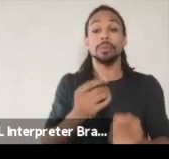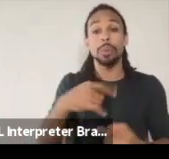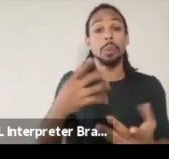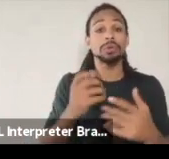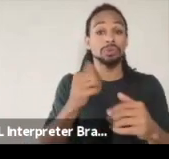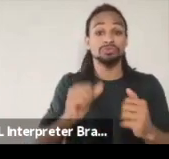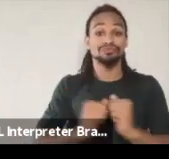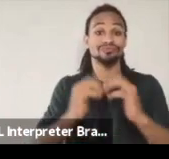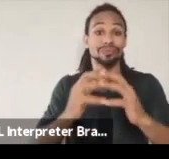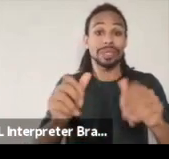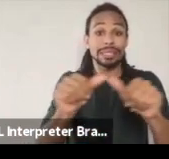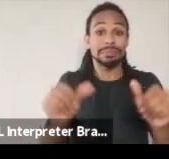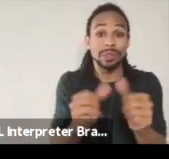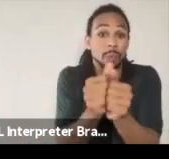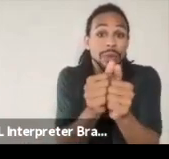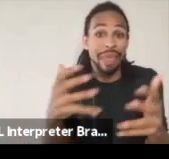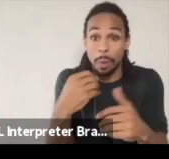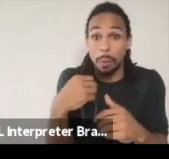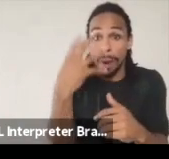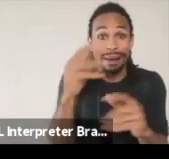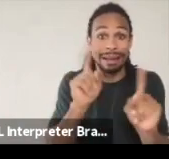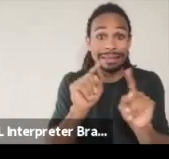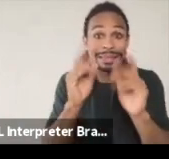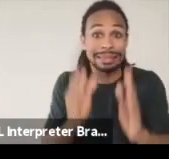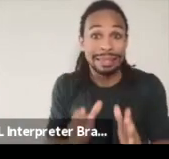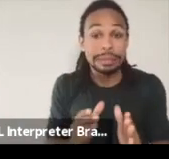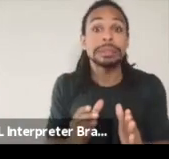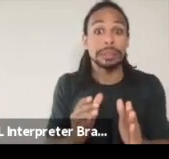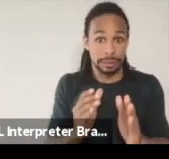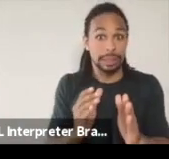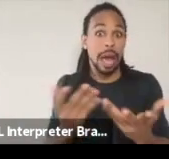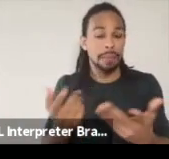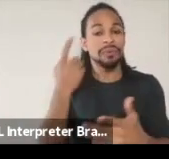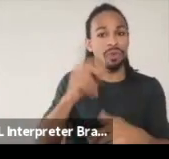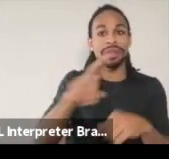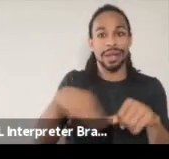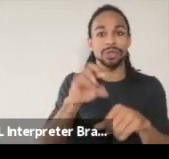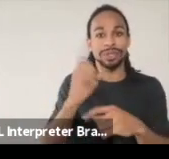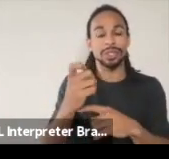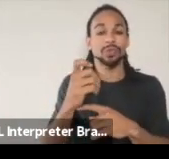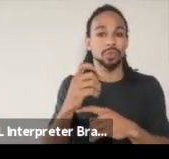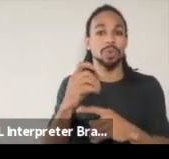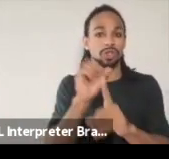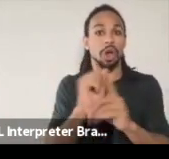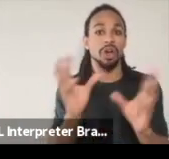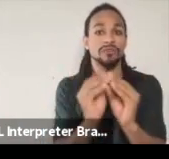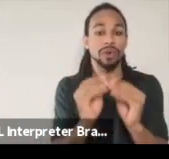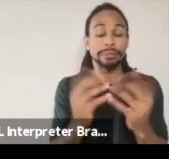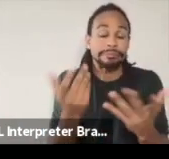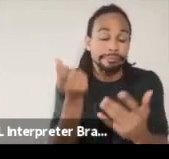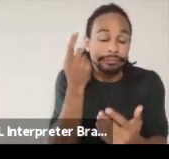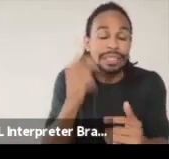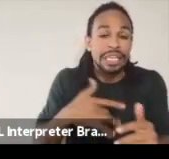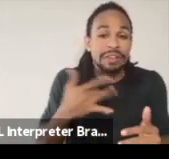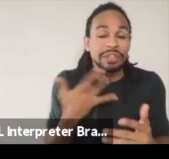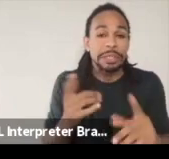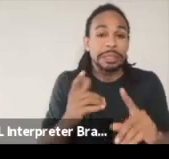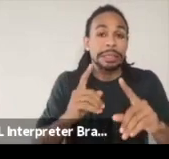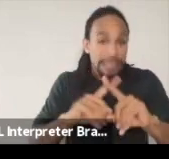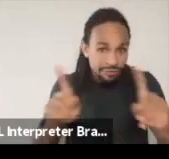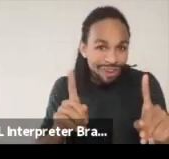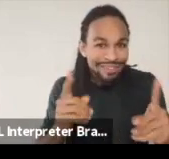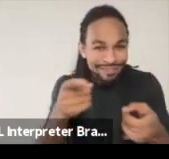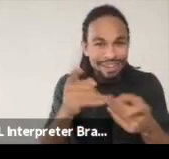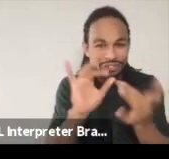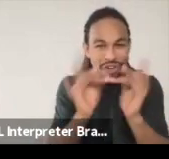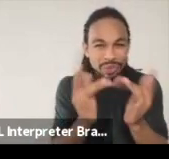National Sexual Assault Conference in the room. And obviously it feels a little different when it's virtual, but that is still our intention, that this can be a